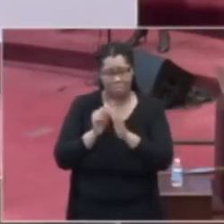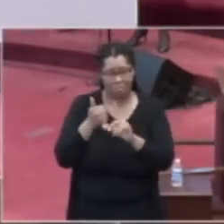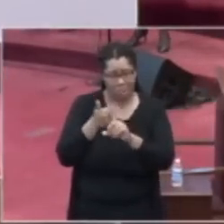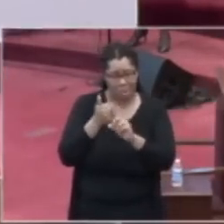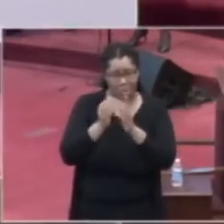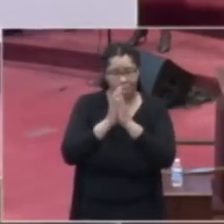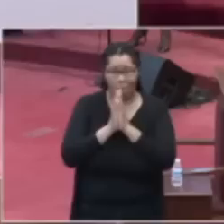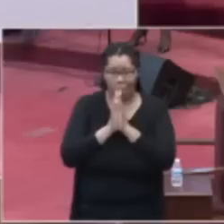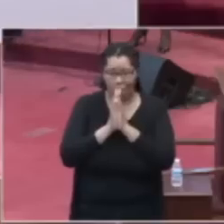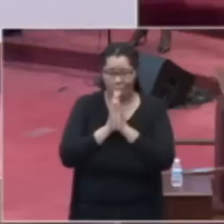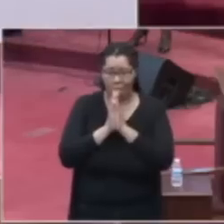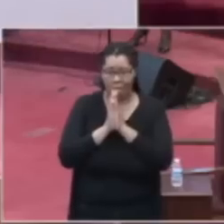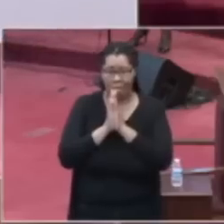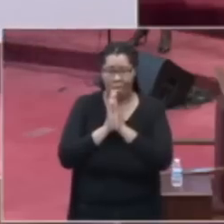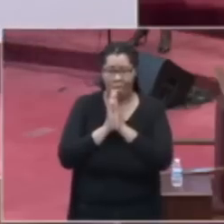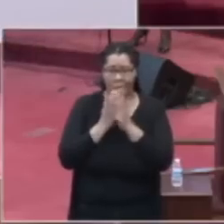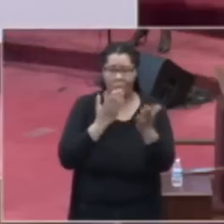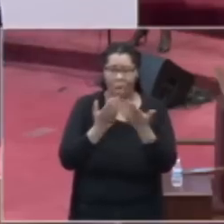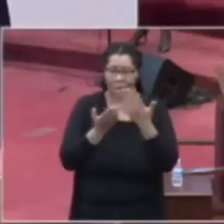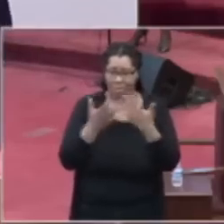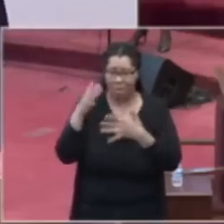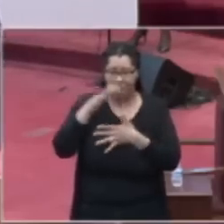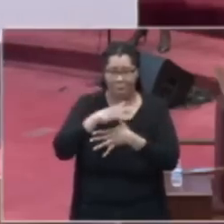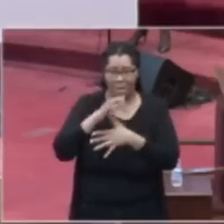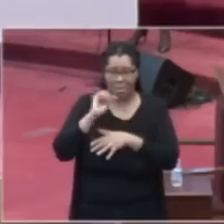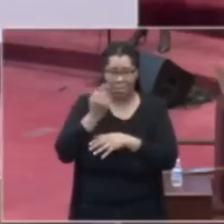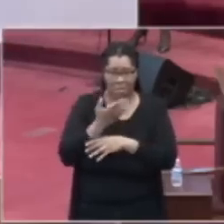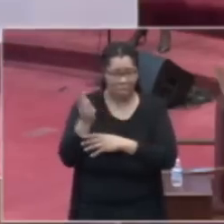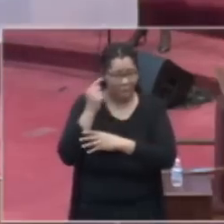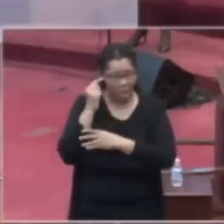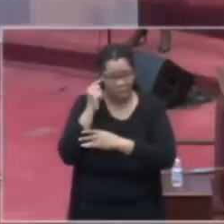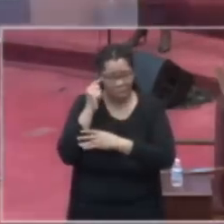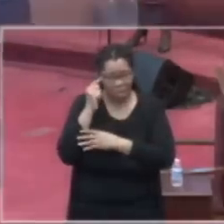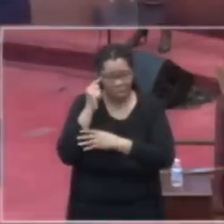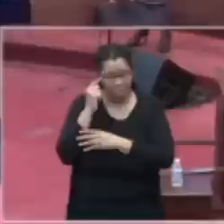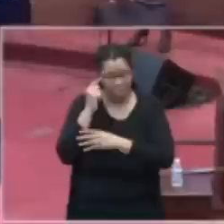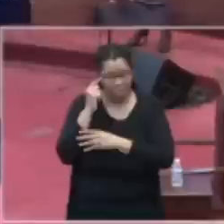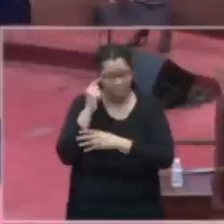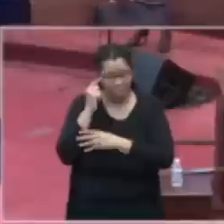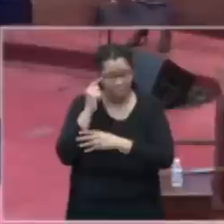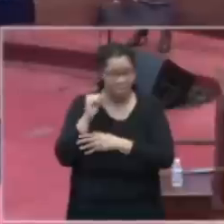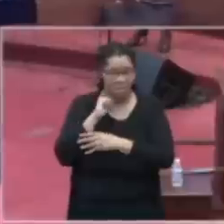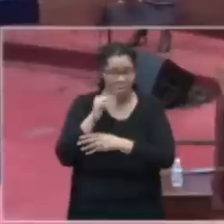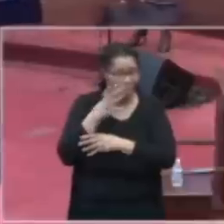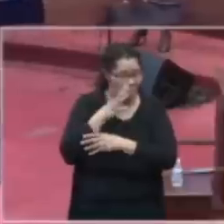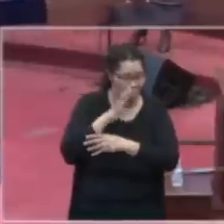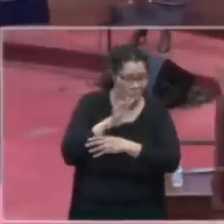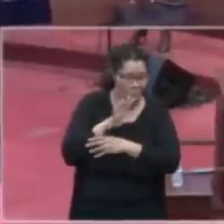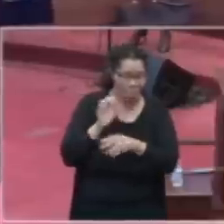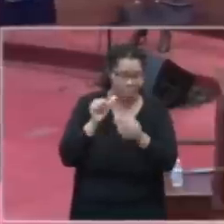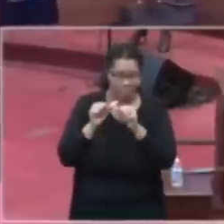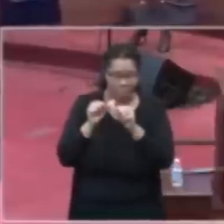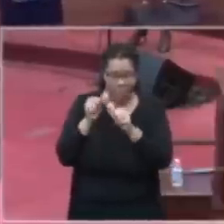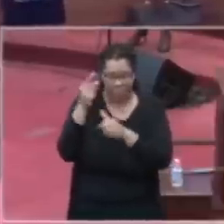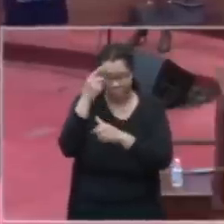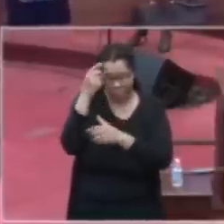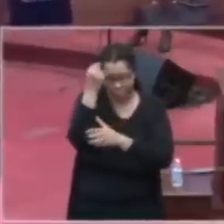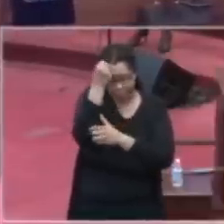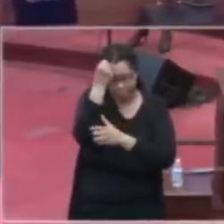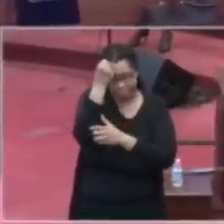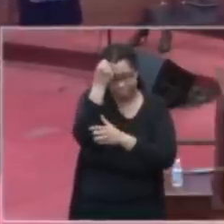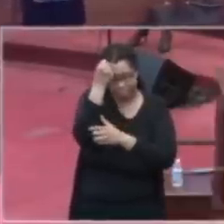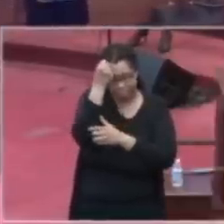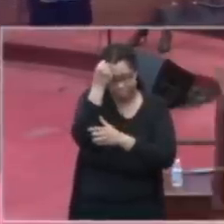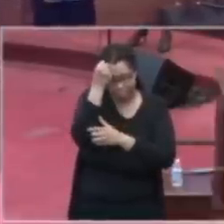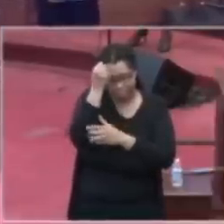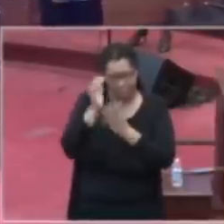prayer ground, and whatever becomes the priority that's first on your mind, don't skirt it away, keep it there. And